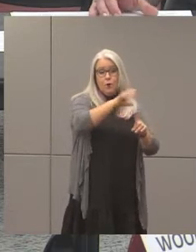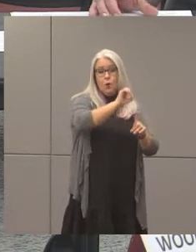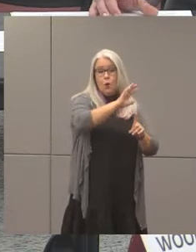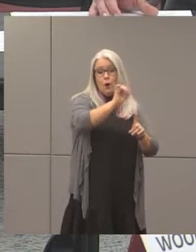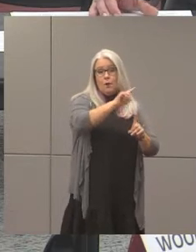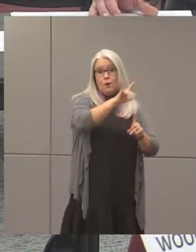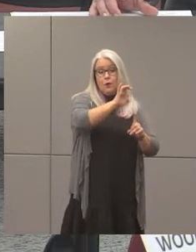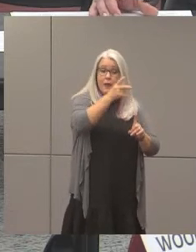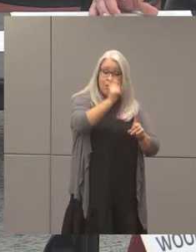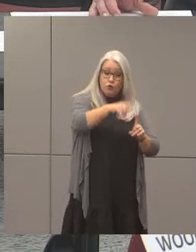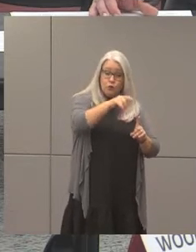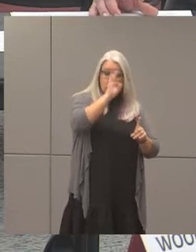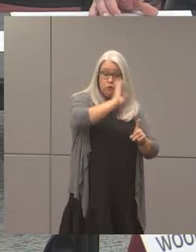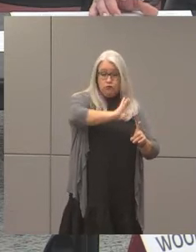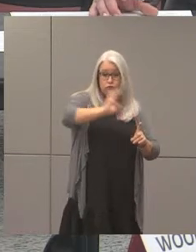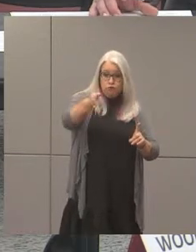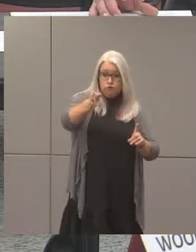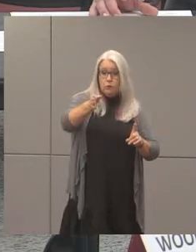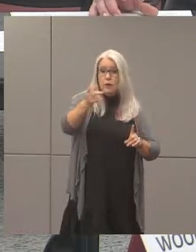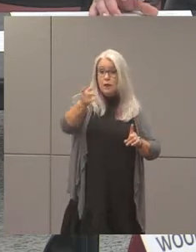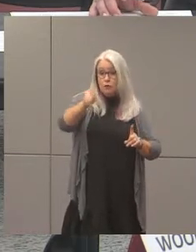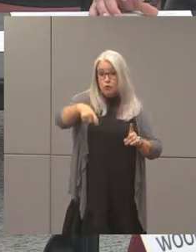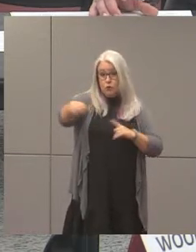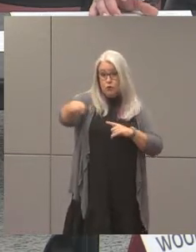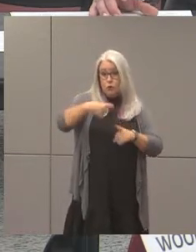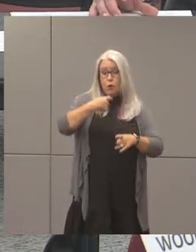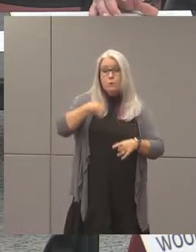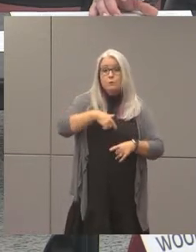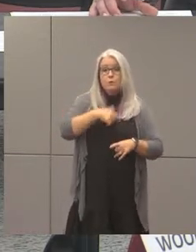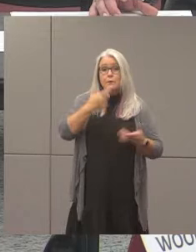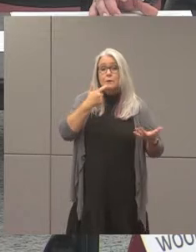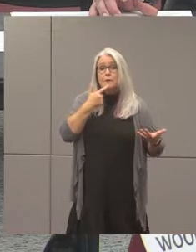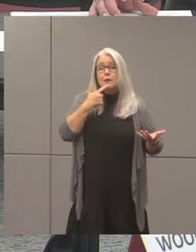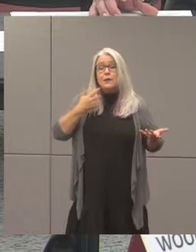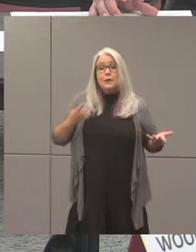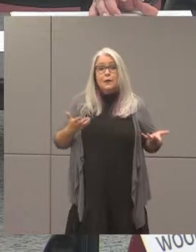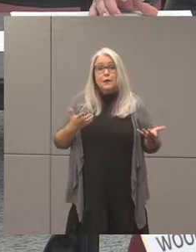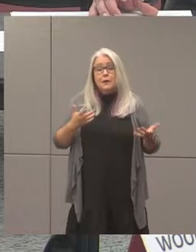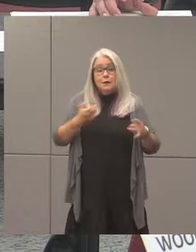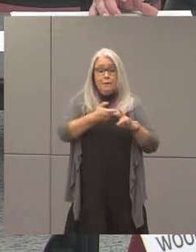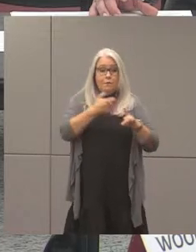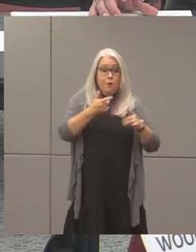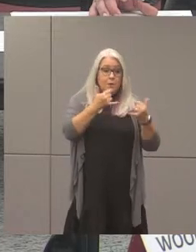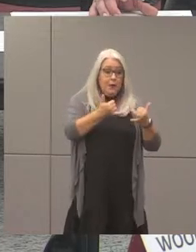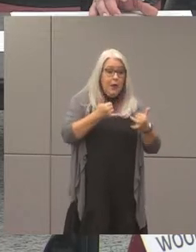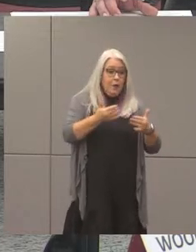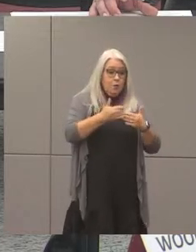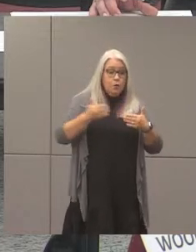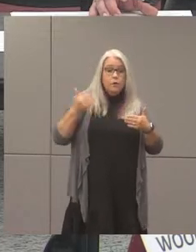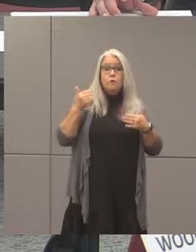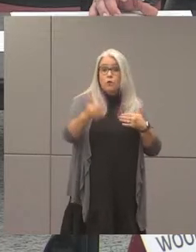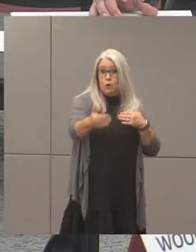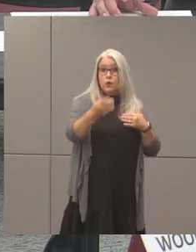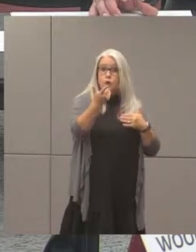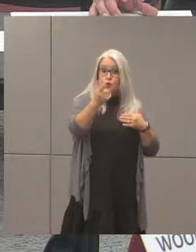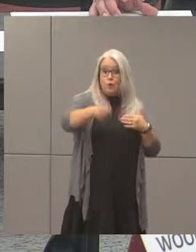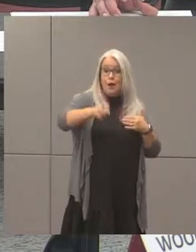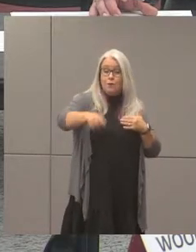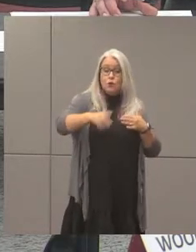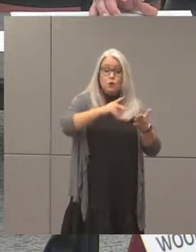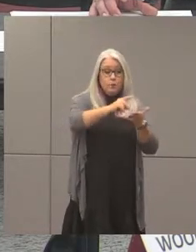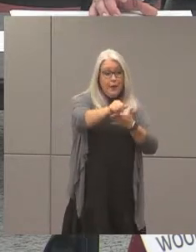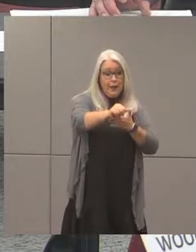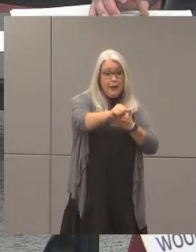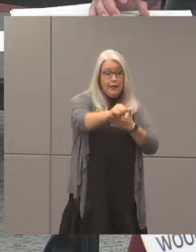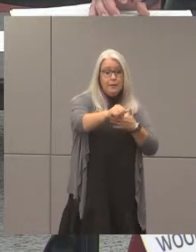straightforward with us. They should have called us and said, from now moving forward, you have to pay this. They should